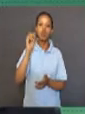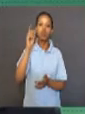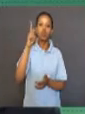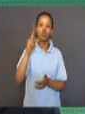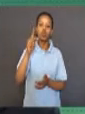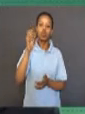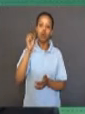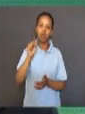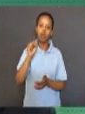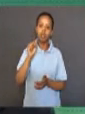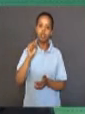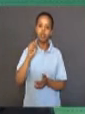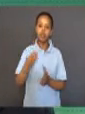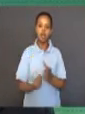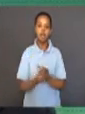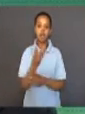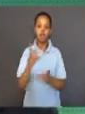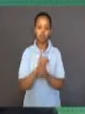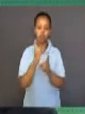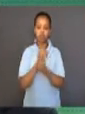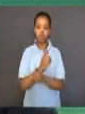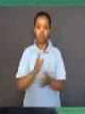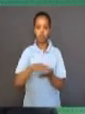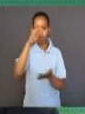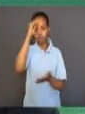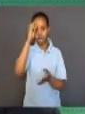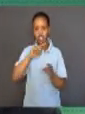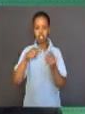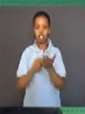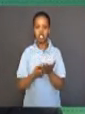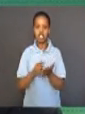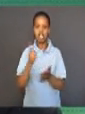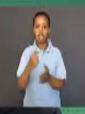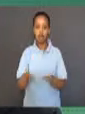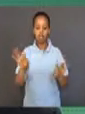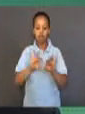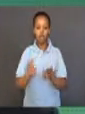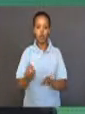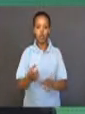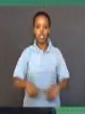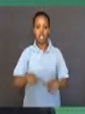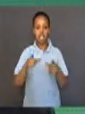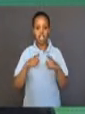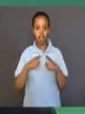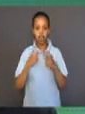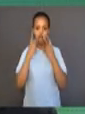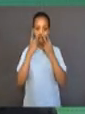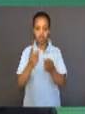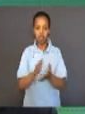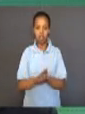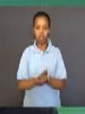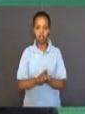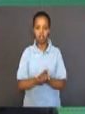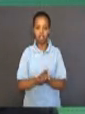their importance in the development of life on Earth. We even